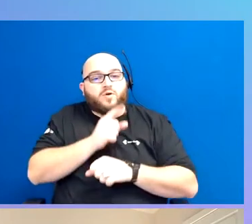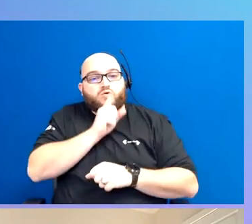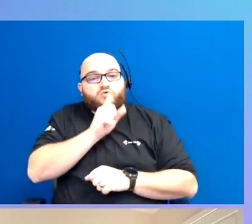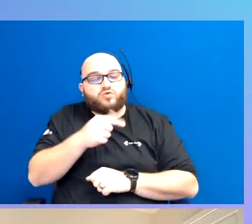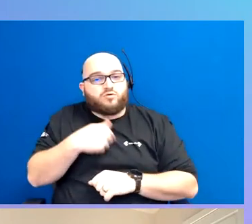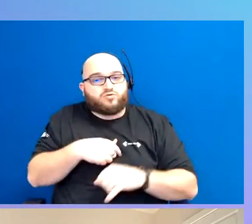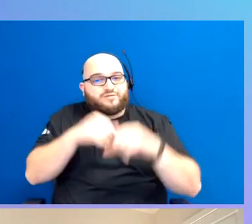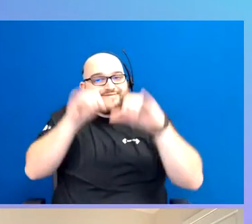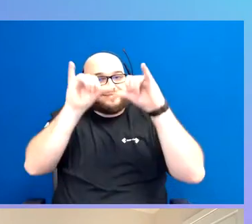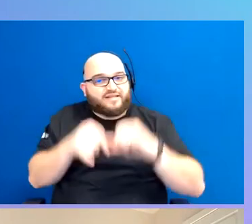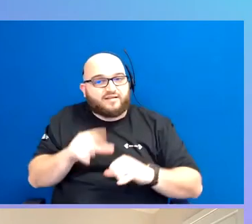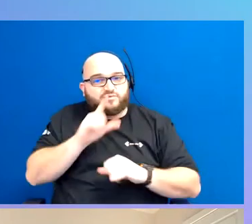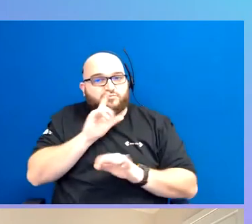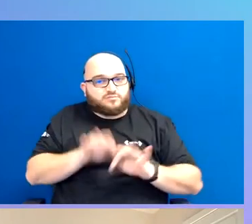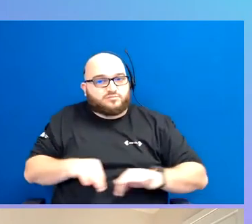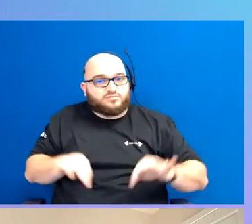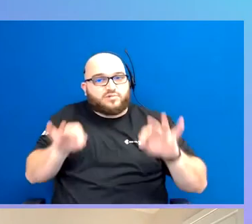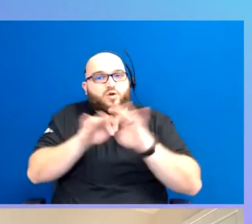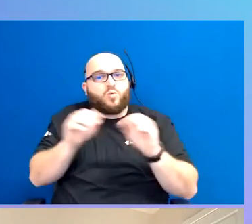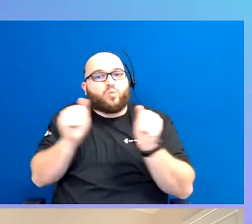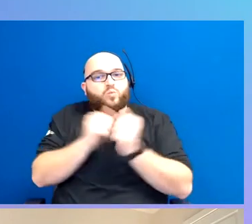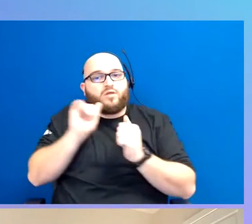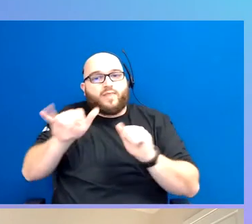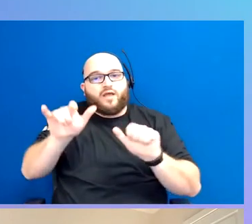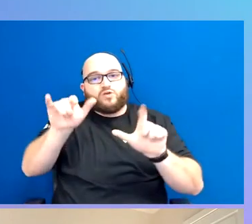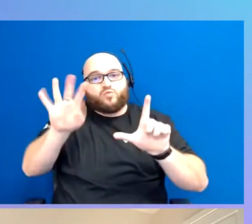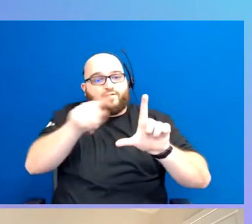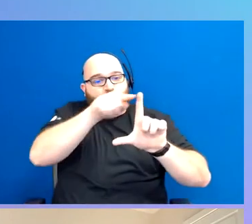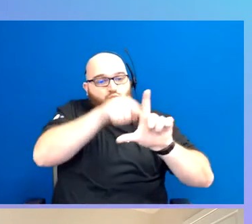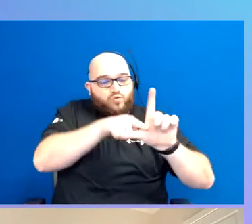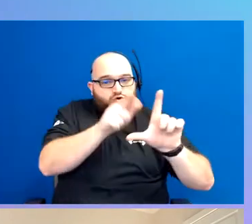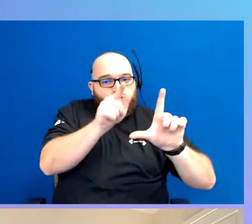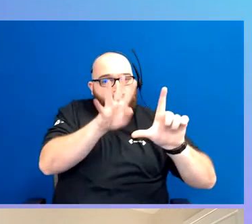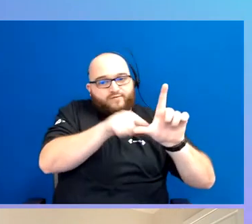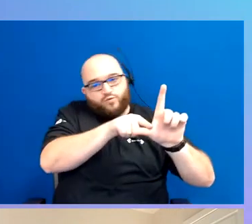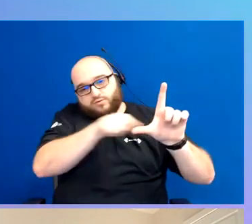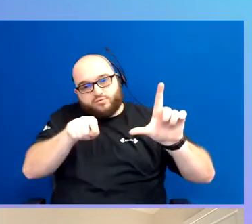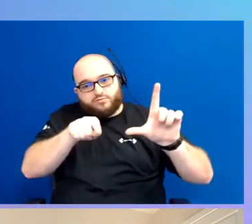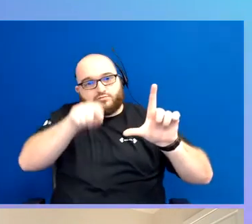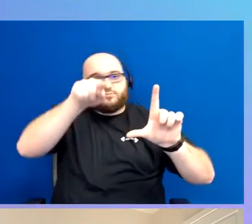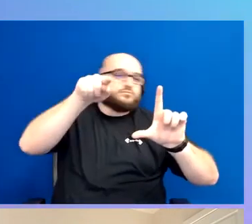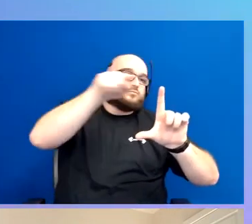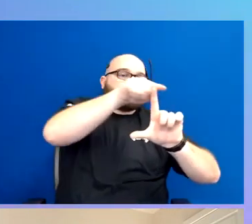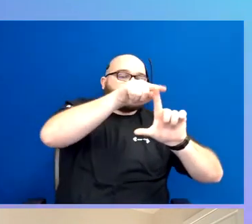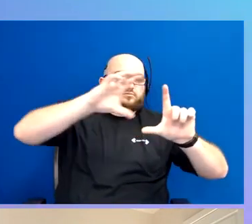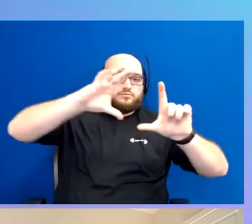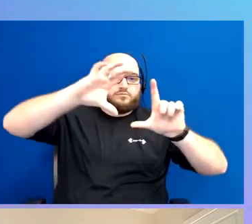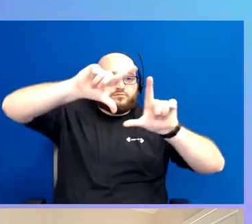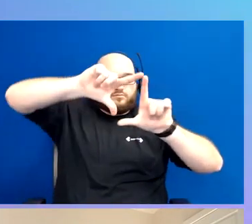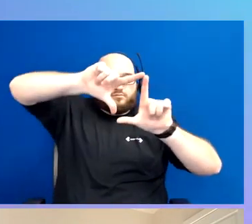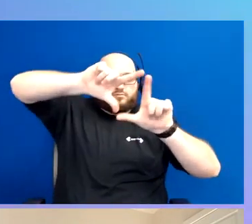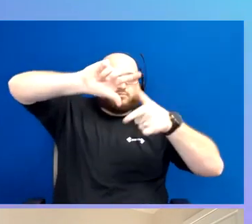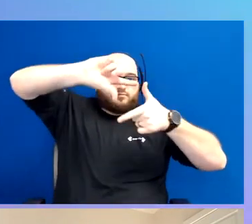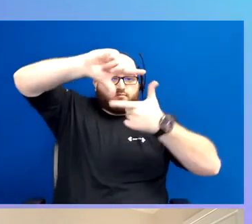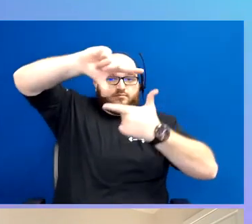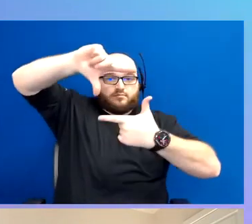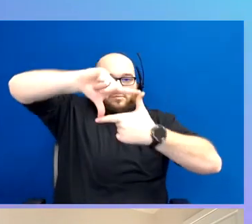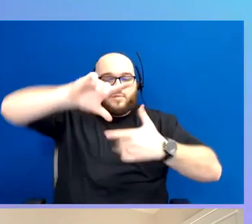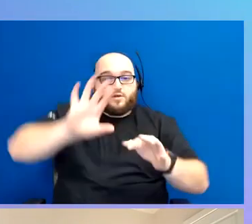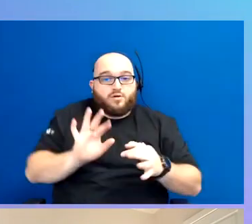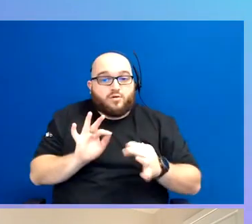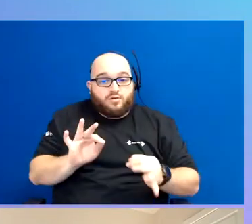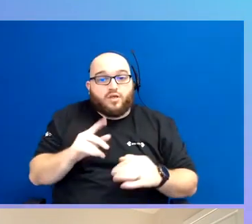to maintain the 24 pixel by 24 pixel dimension. In this, there are